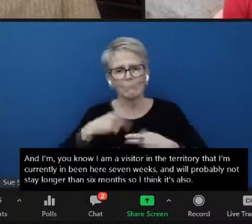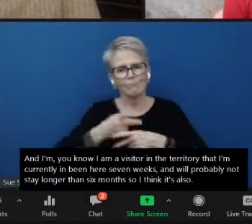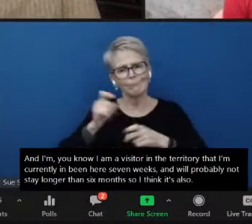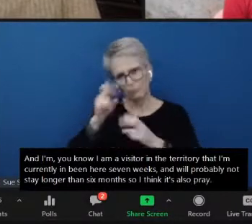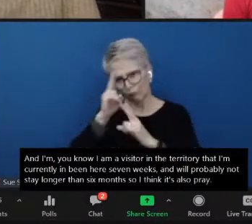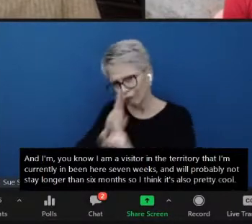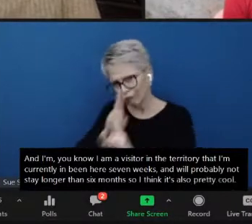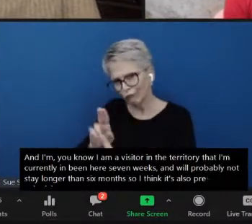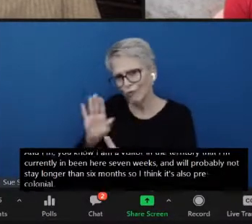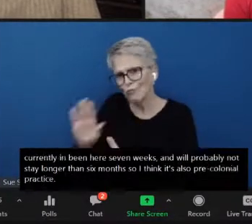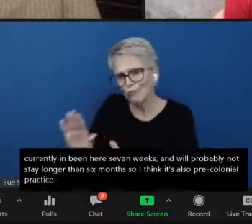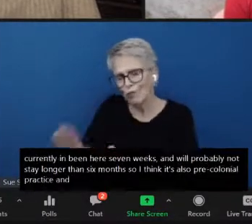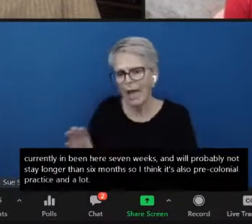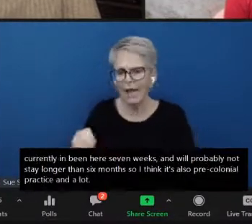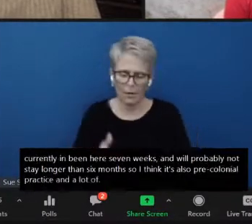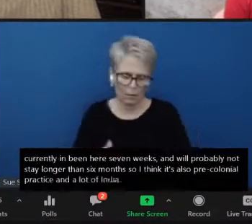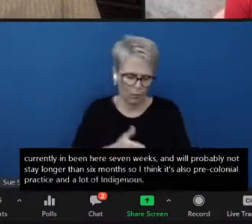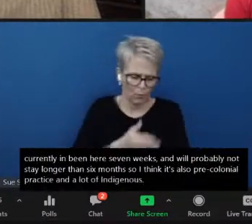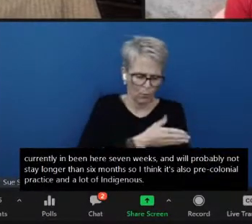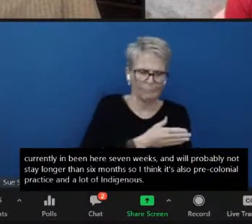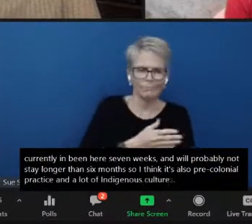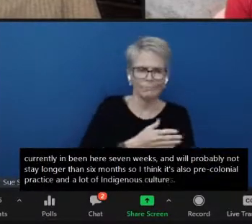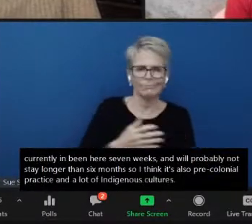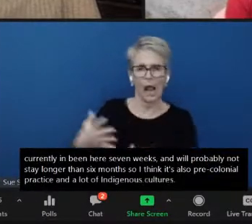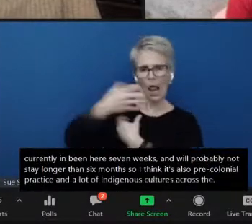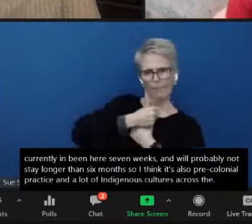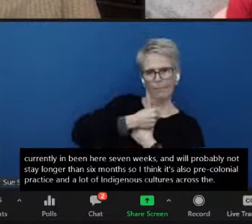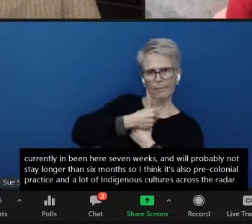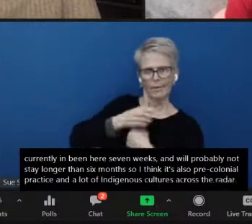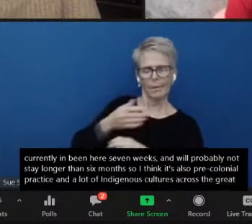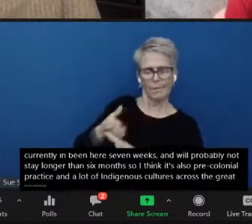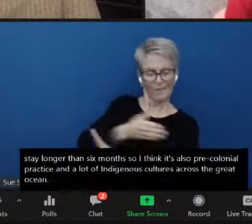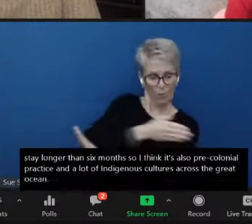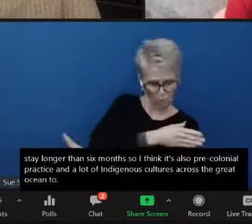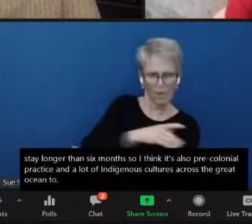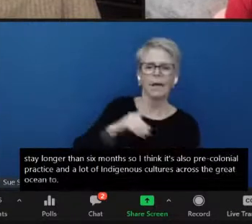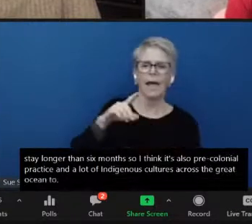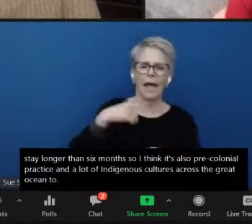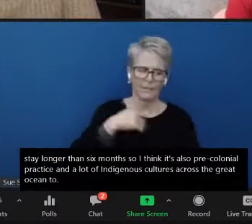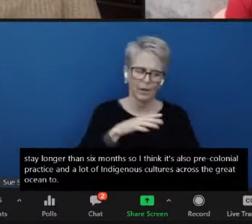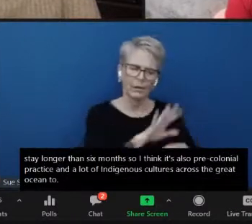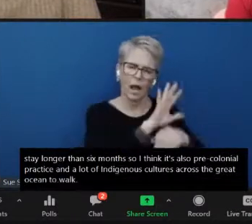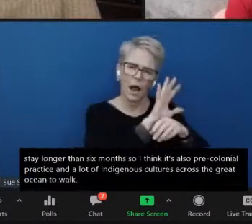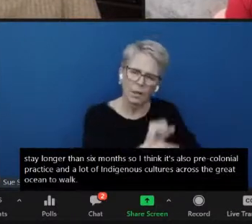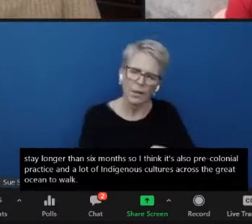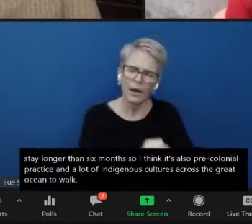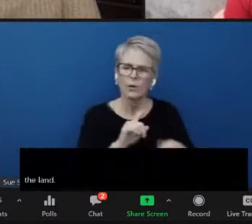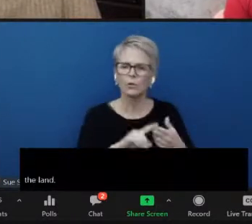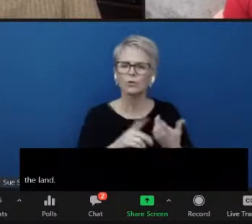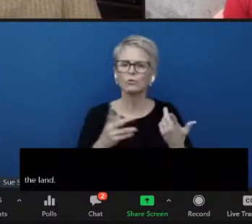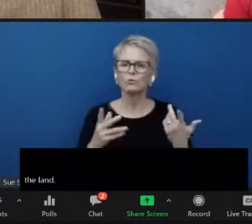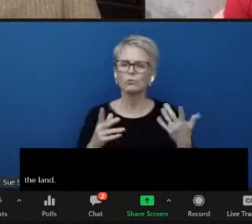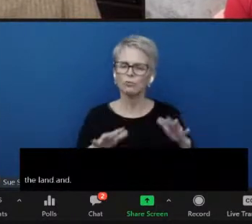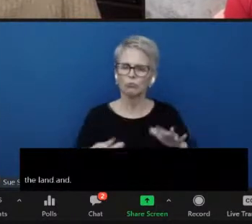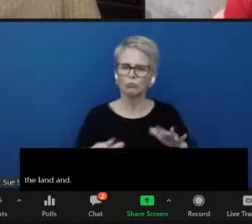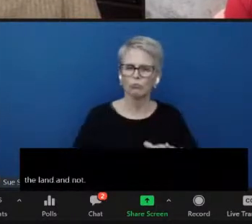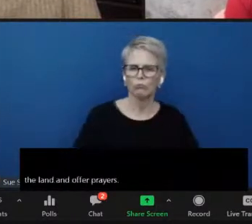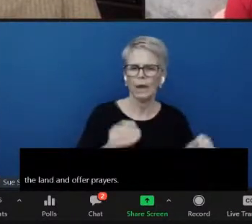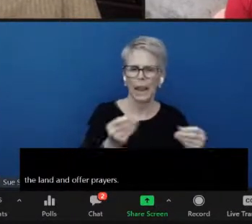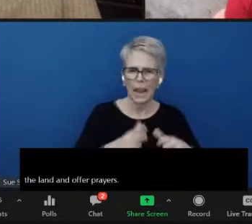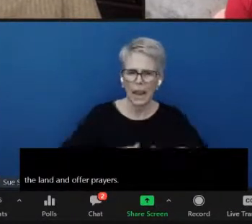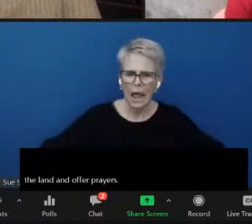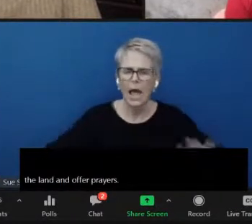also a pre-colonial practice in a lot of indigenous cultures across the Great Ocean to walk the land and offer